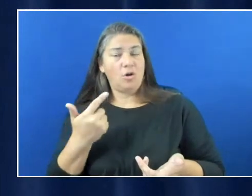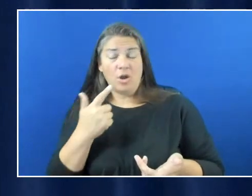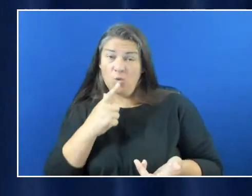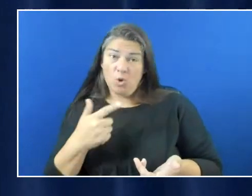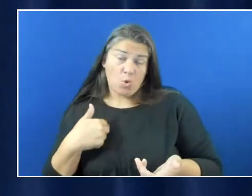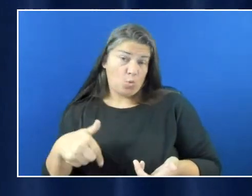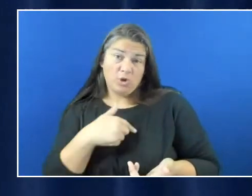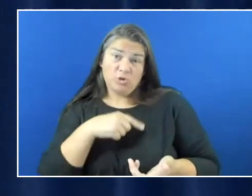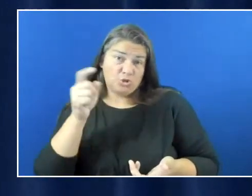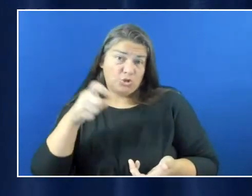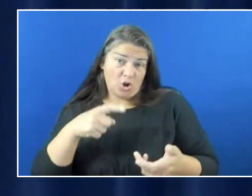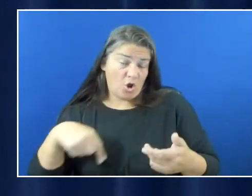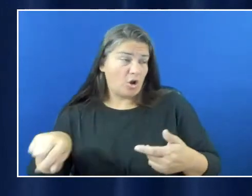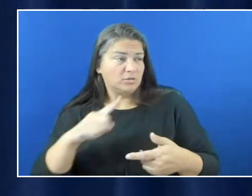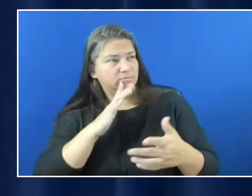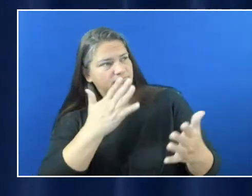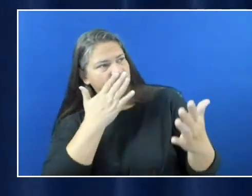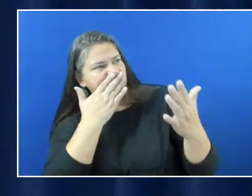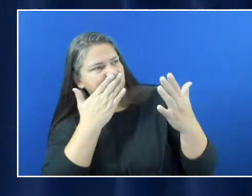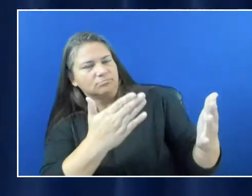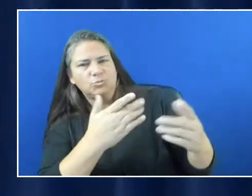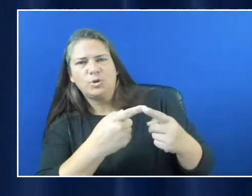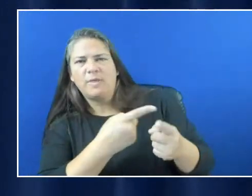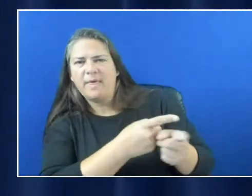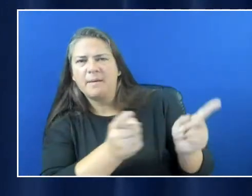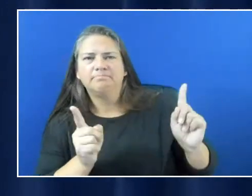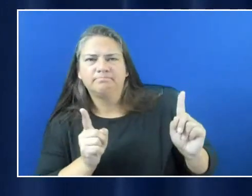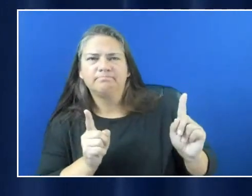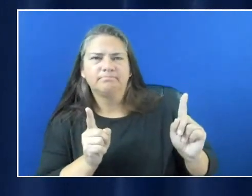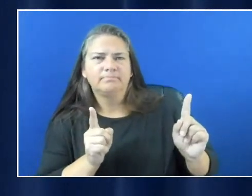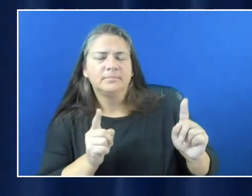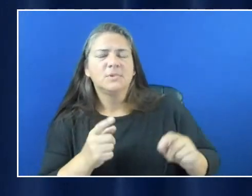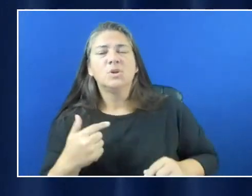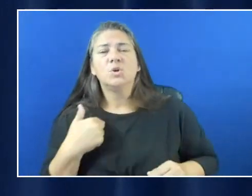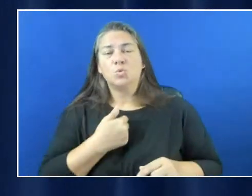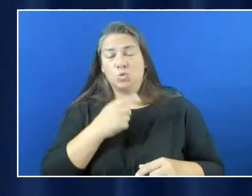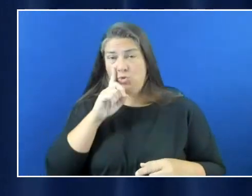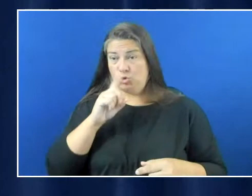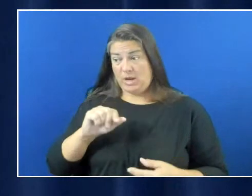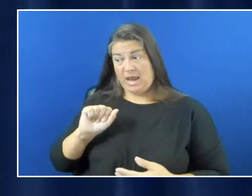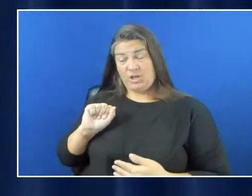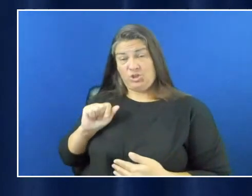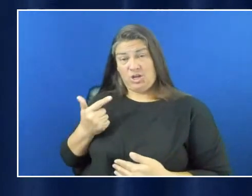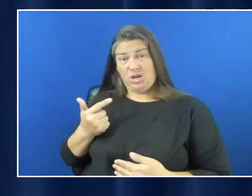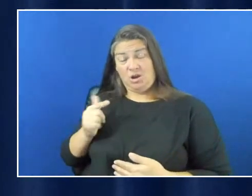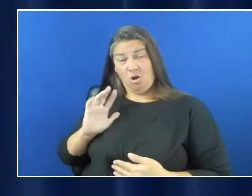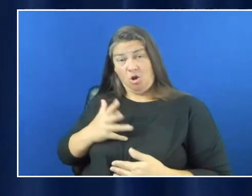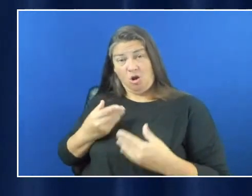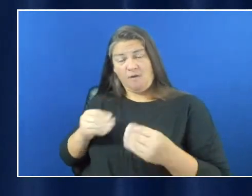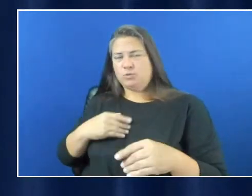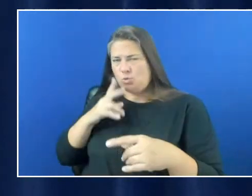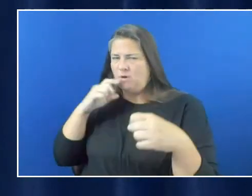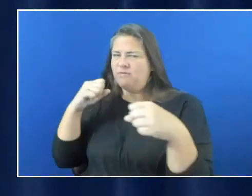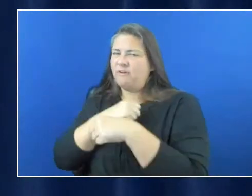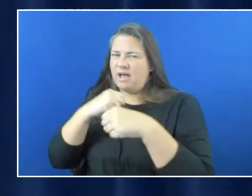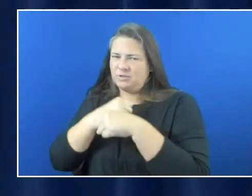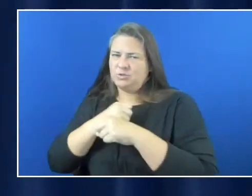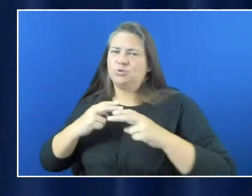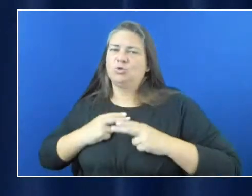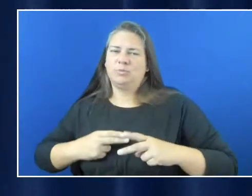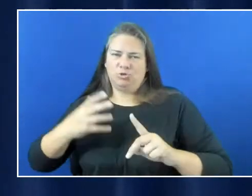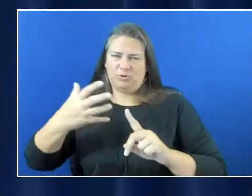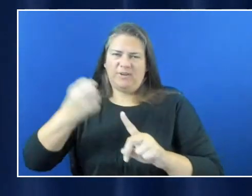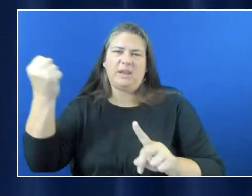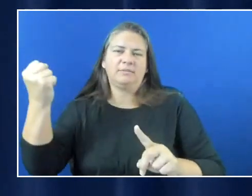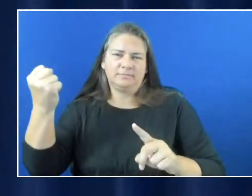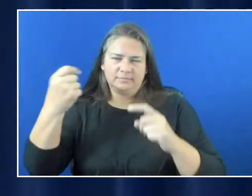you. We're going to continue to do our part in the AG's office to fight human trafficking and exploitation. But to